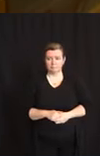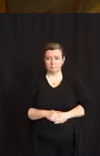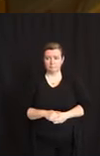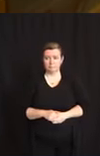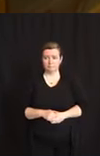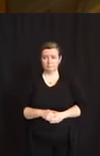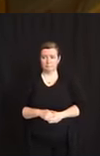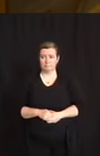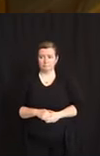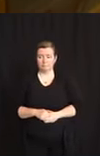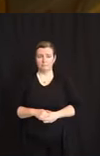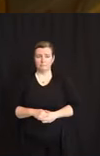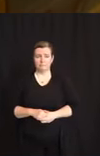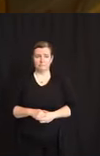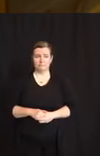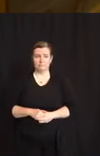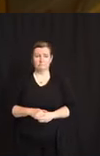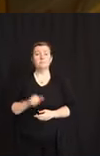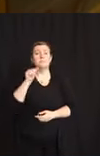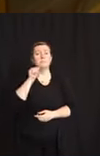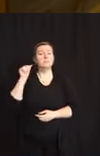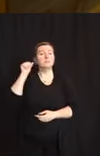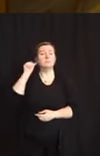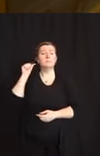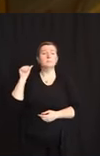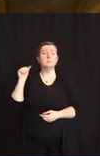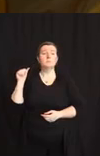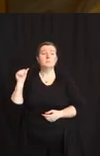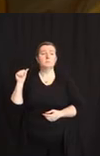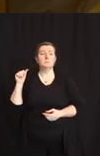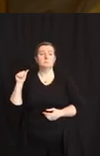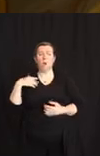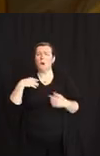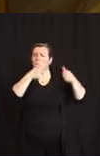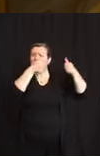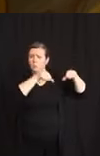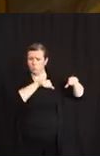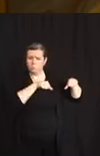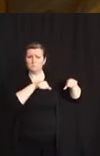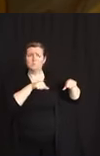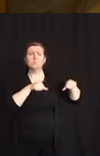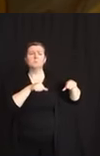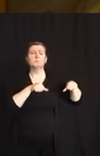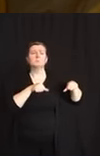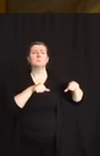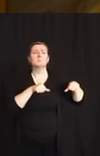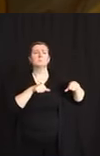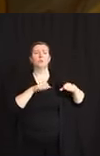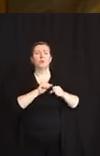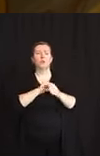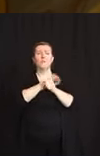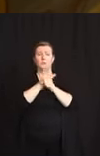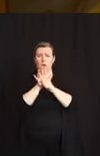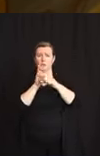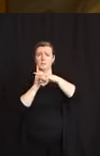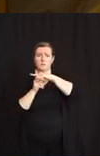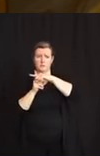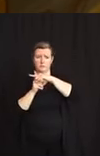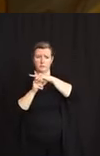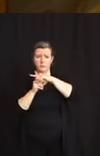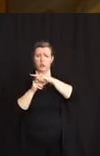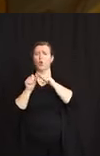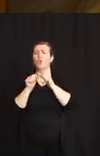As you know, yesterday we posted a line listing of COVID-positive cases at long-term care facilities and assisted living